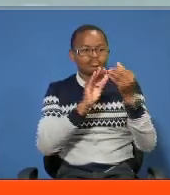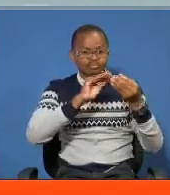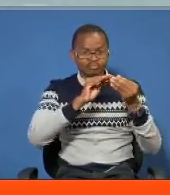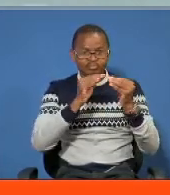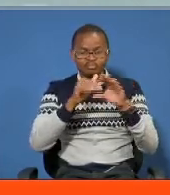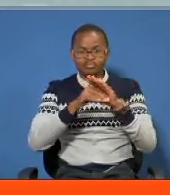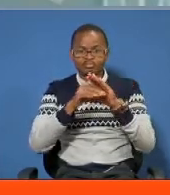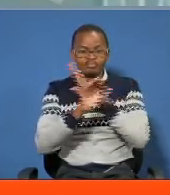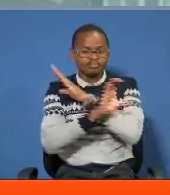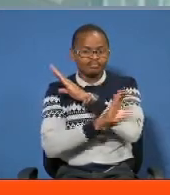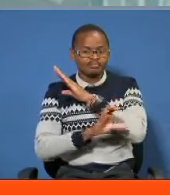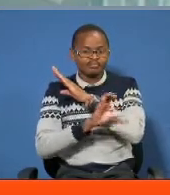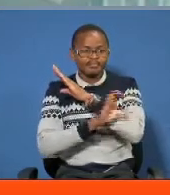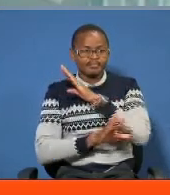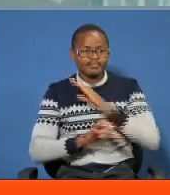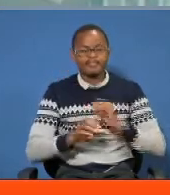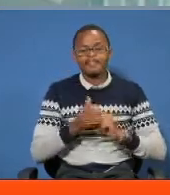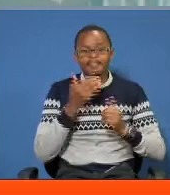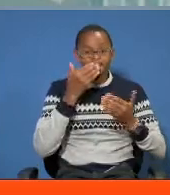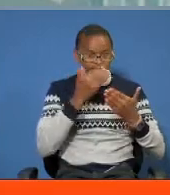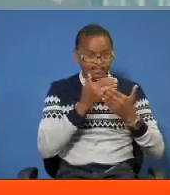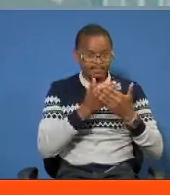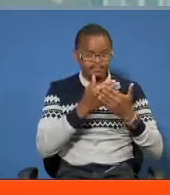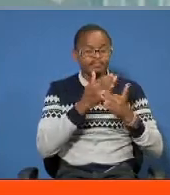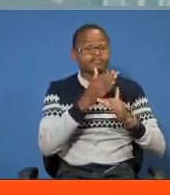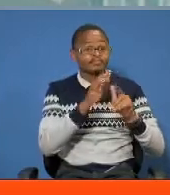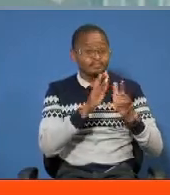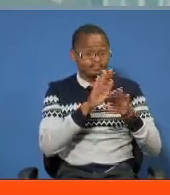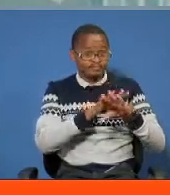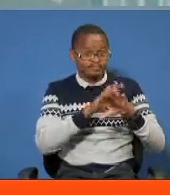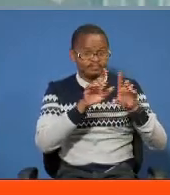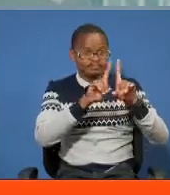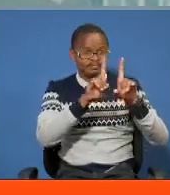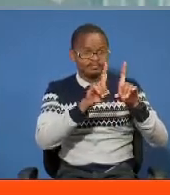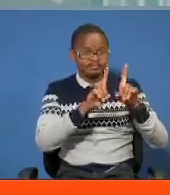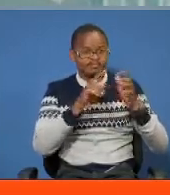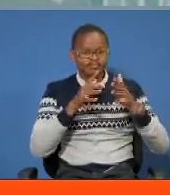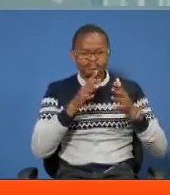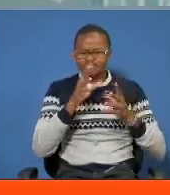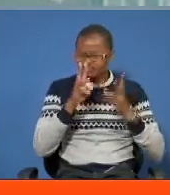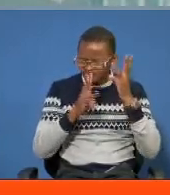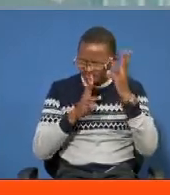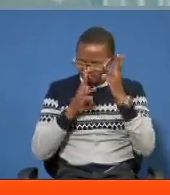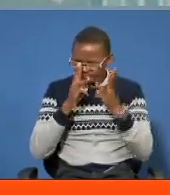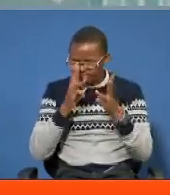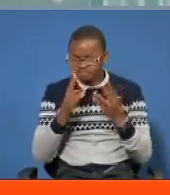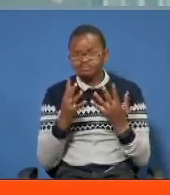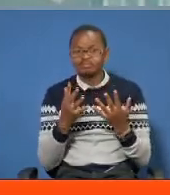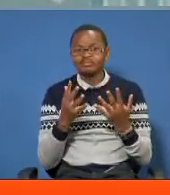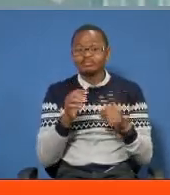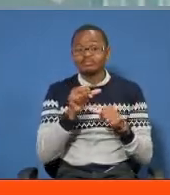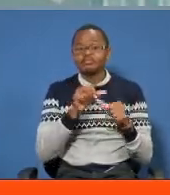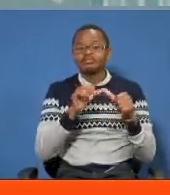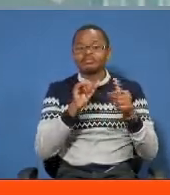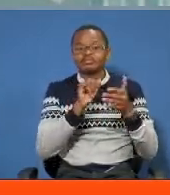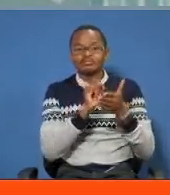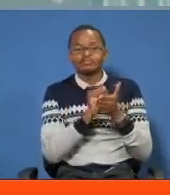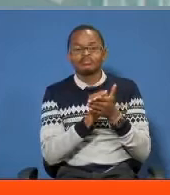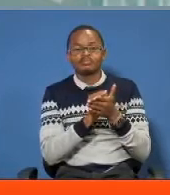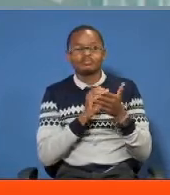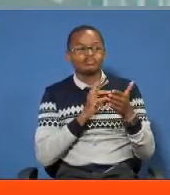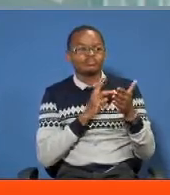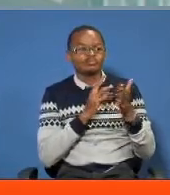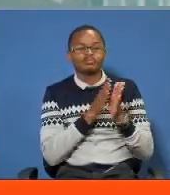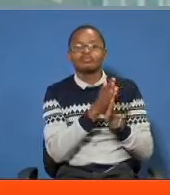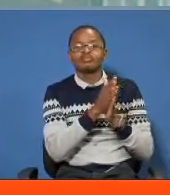help innovators here in the country? Okay, so thanks very much. That's a good question, and many people wonder how to go about that.